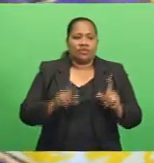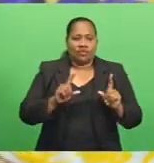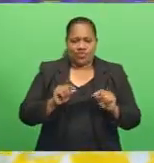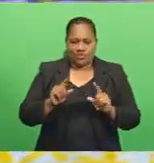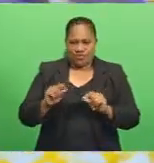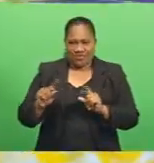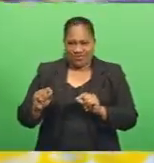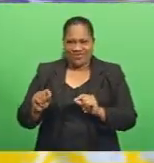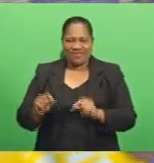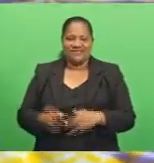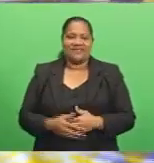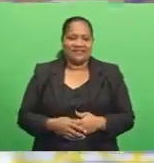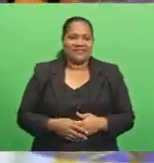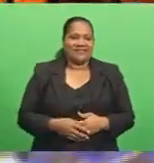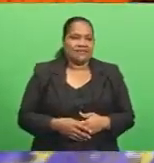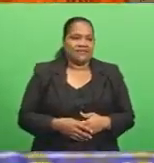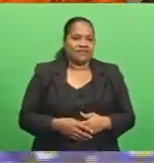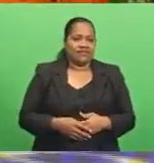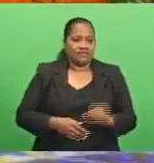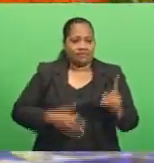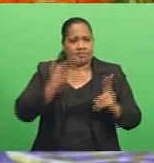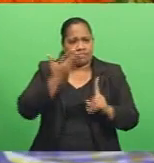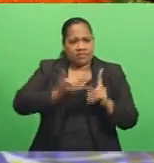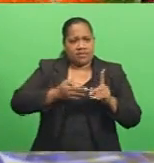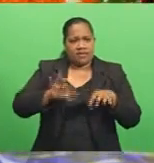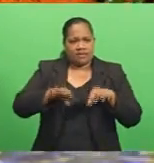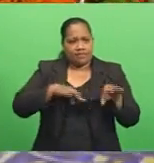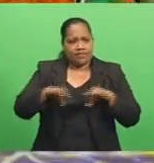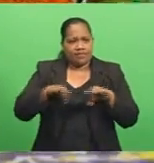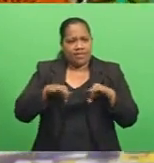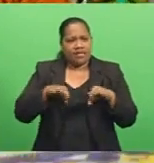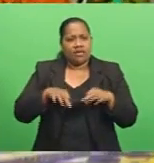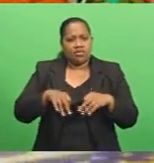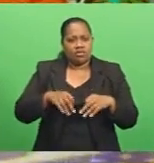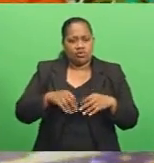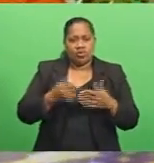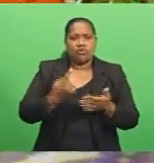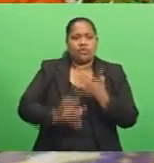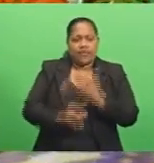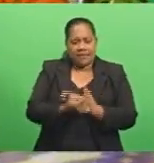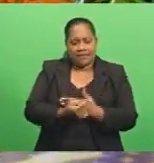orders. Nahuto plans to diversify his fabric designing business